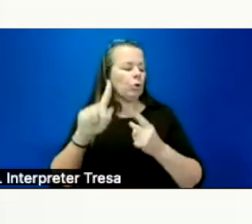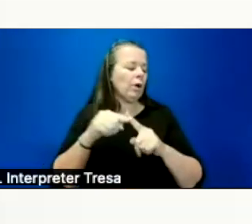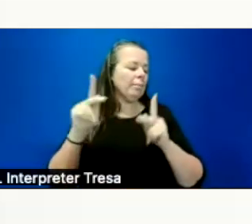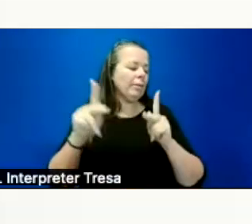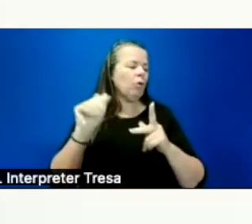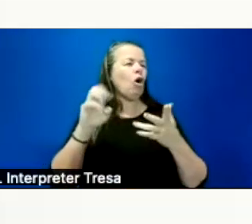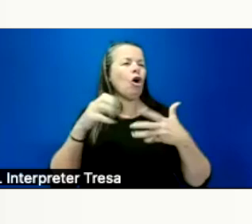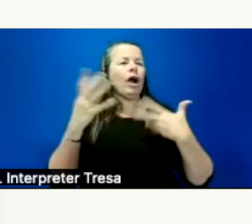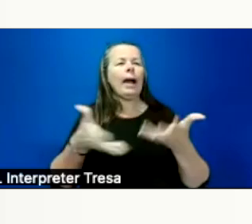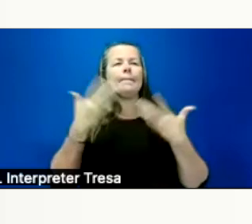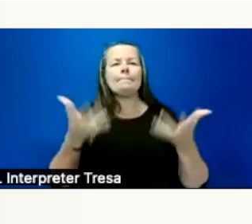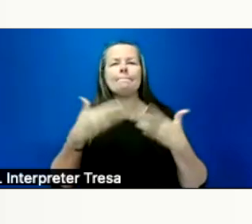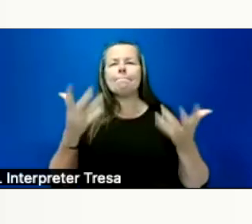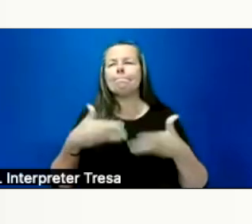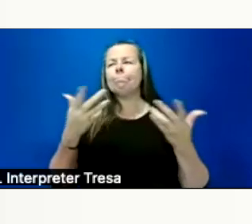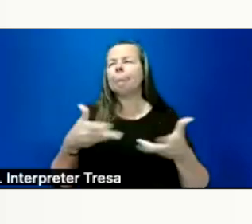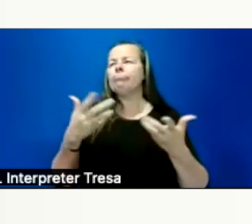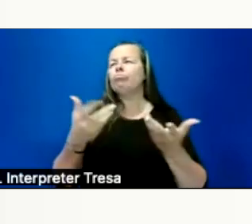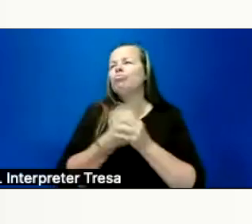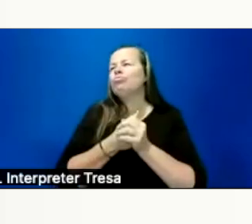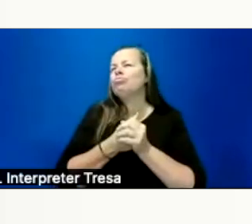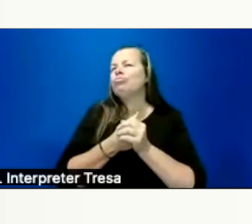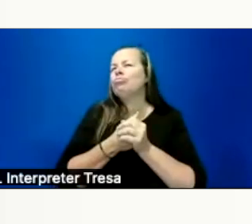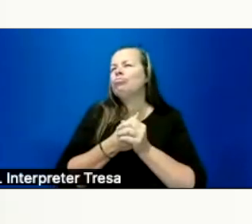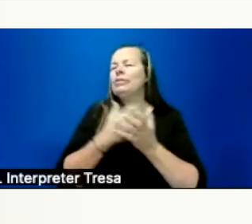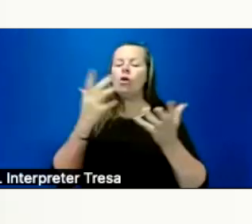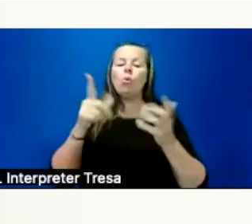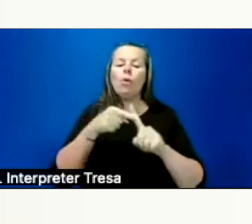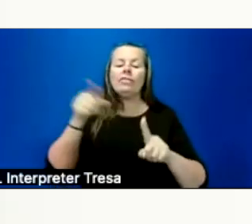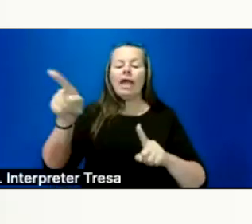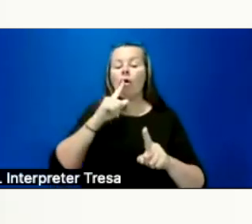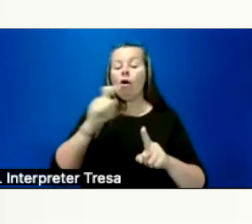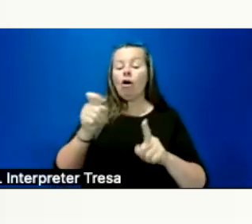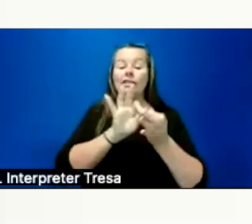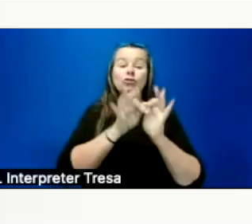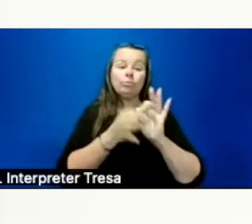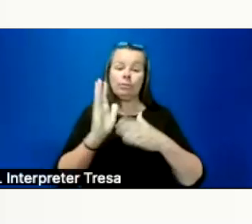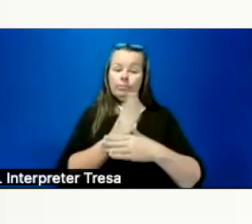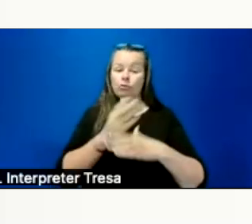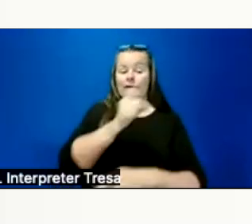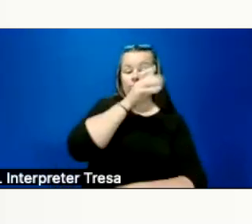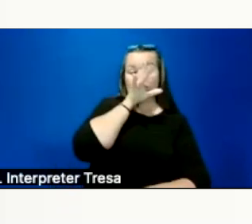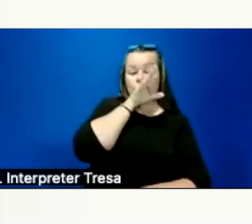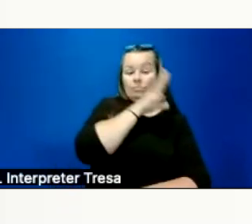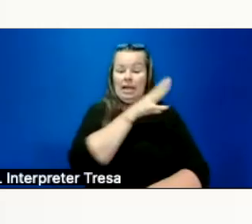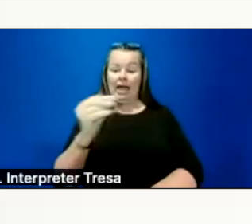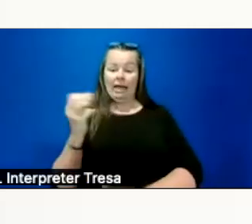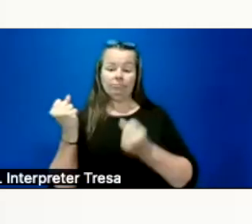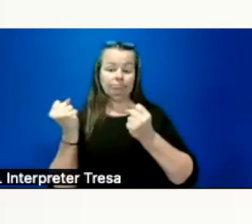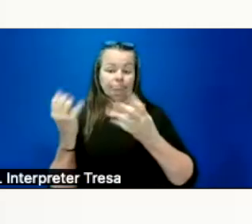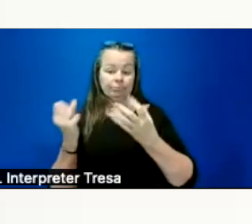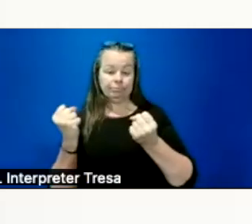when people are interpreting between spoken and sign languages, you will realize that the way that when someone